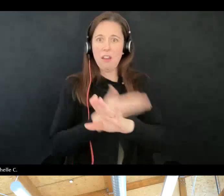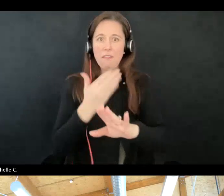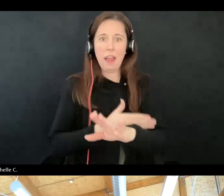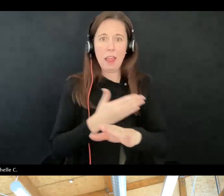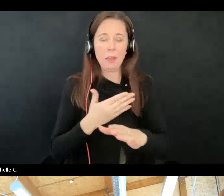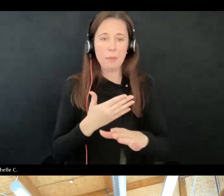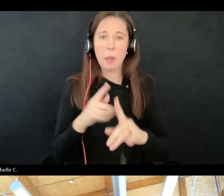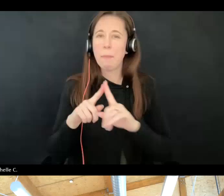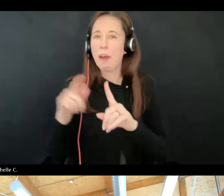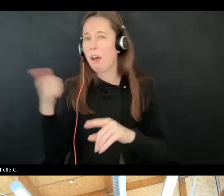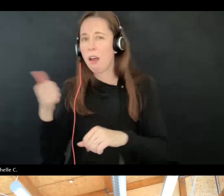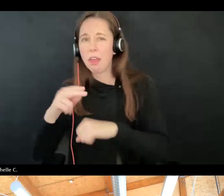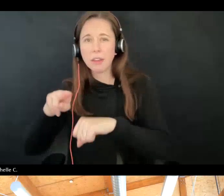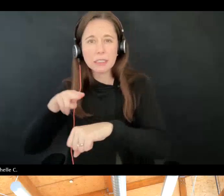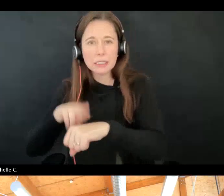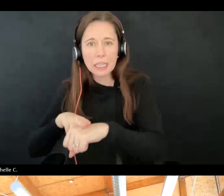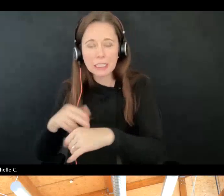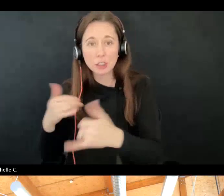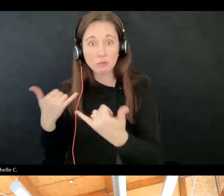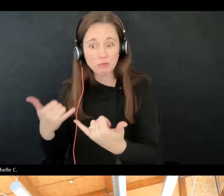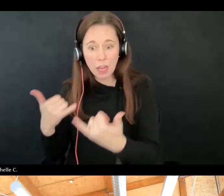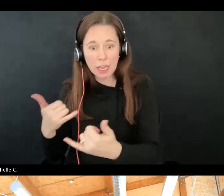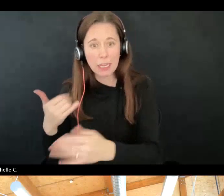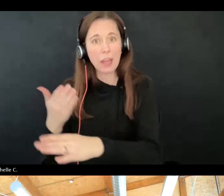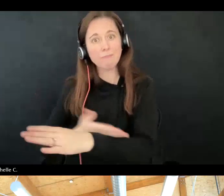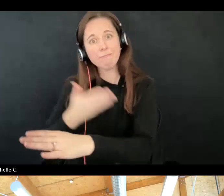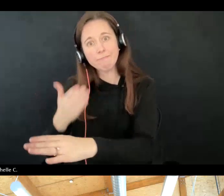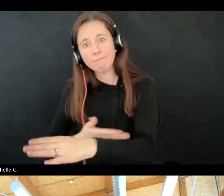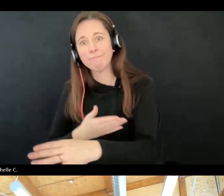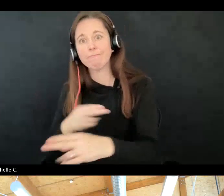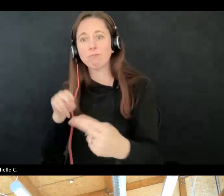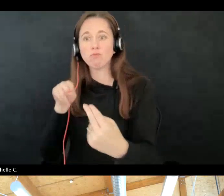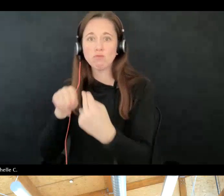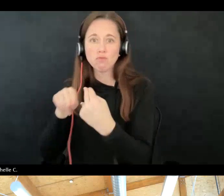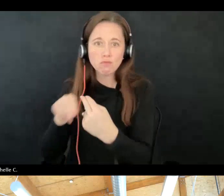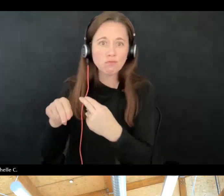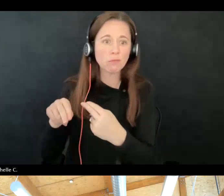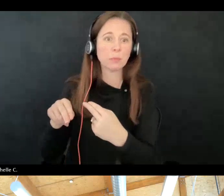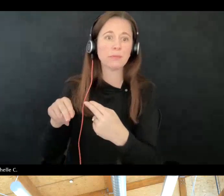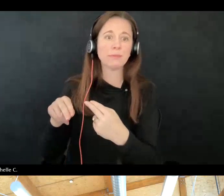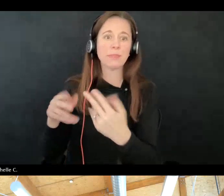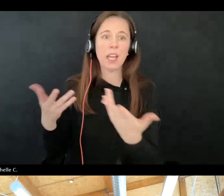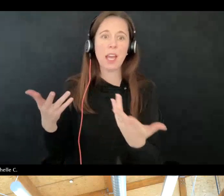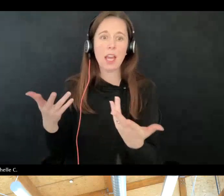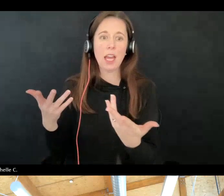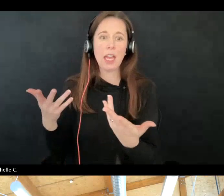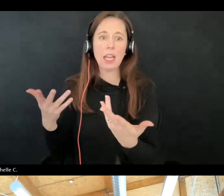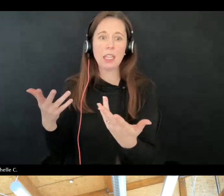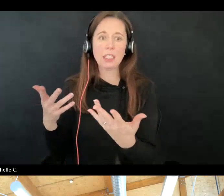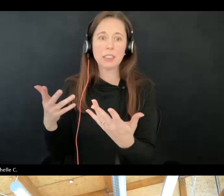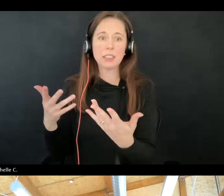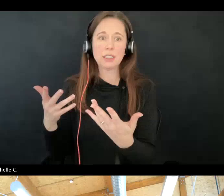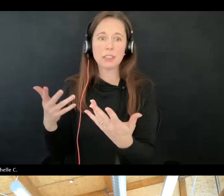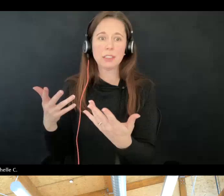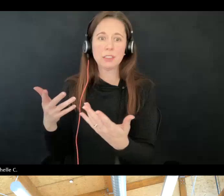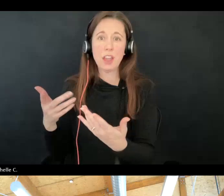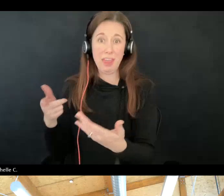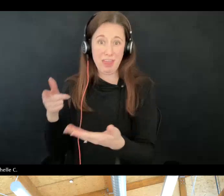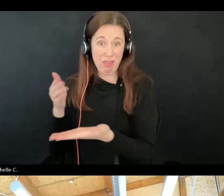are developing their highways and developing their rail networks, what makes it so that they don't have the right to